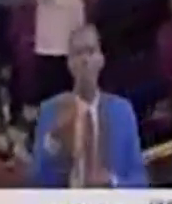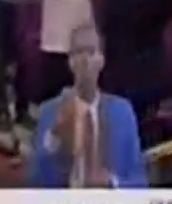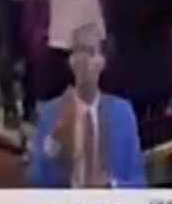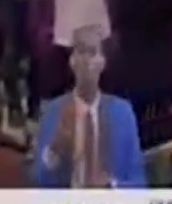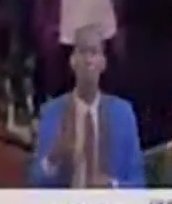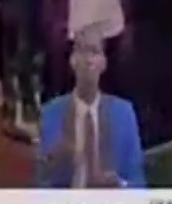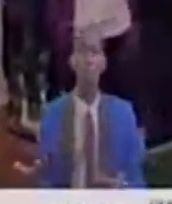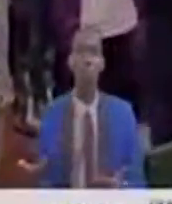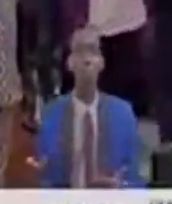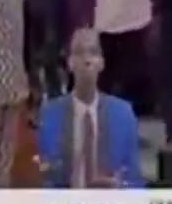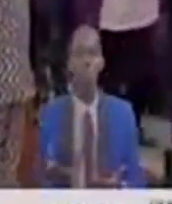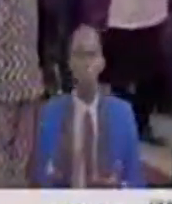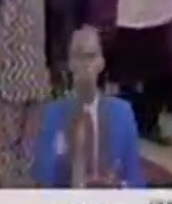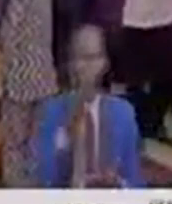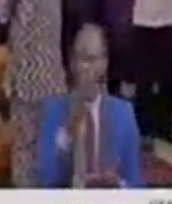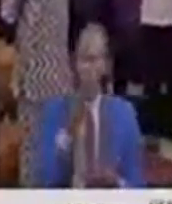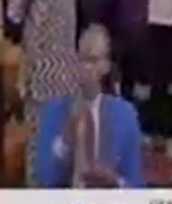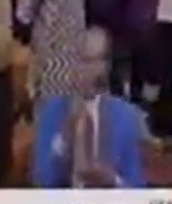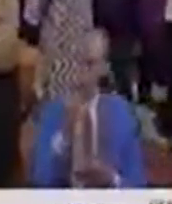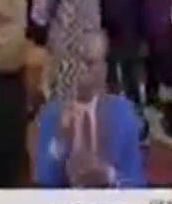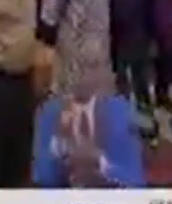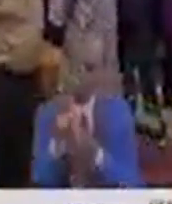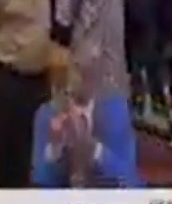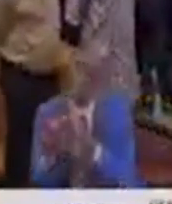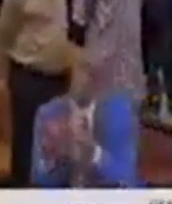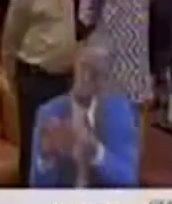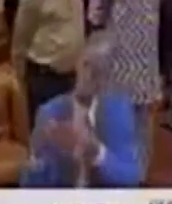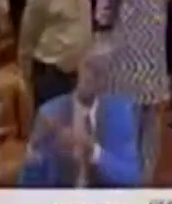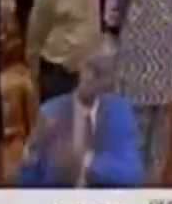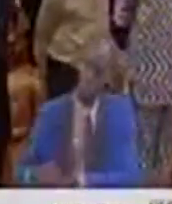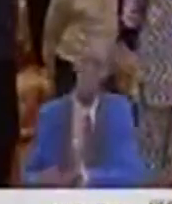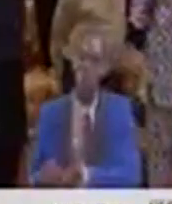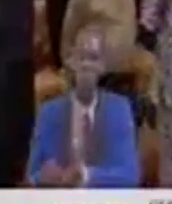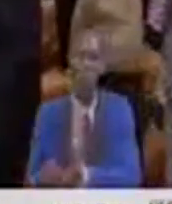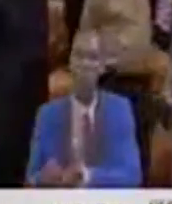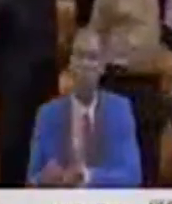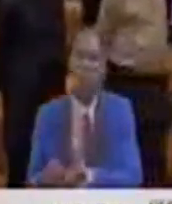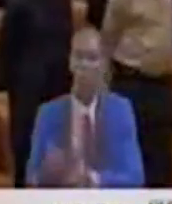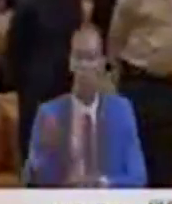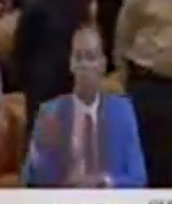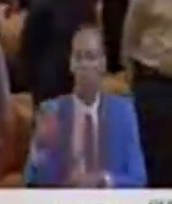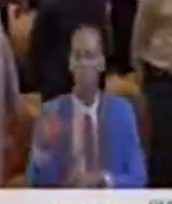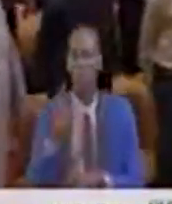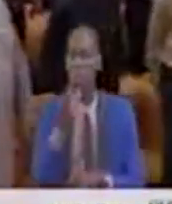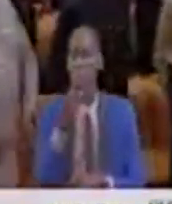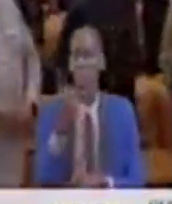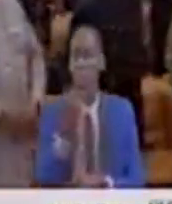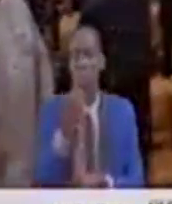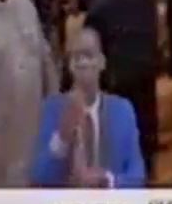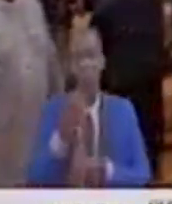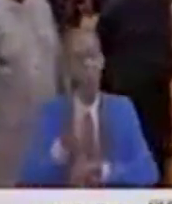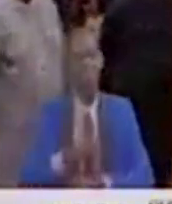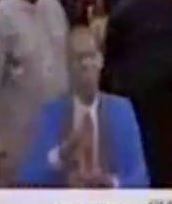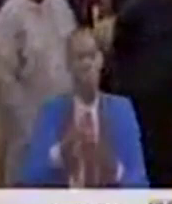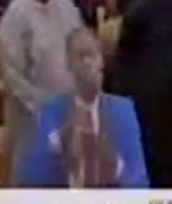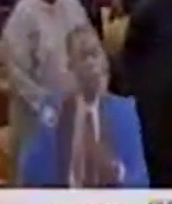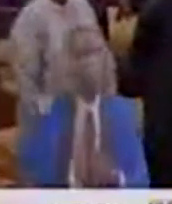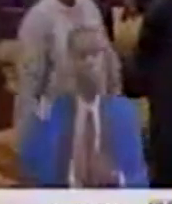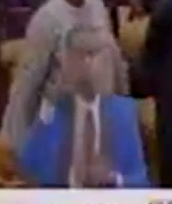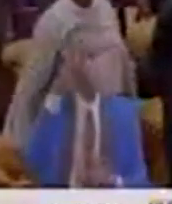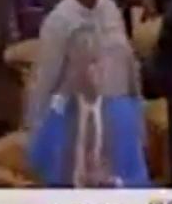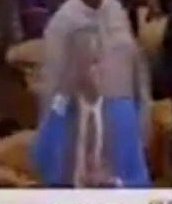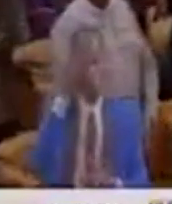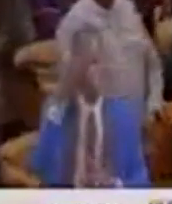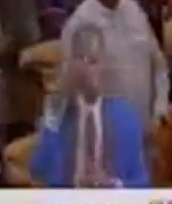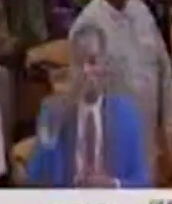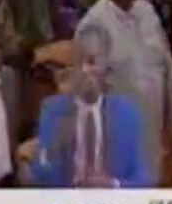Mother not watching over him, only watching over her dream. Father not watching over